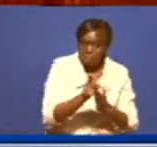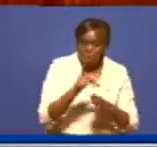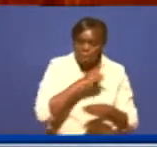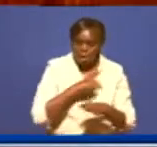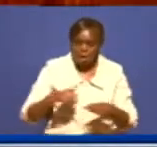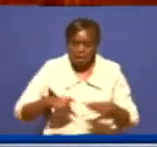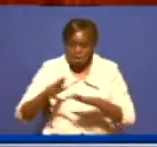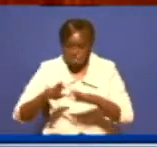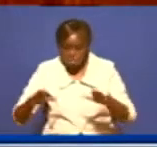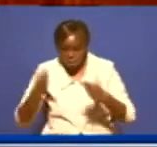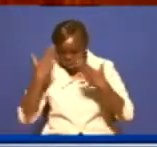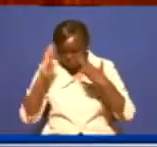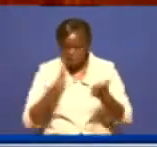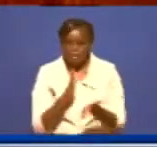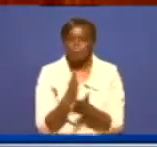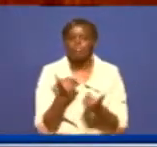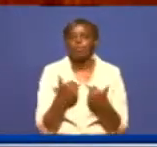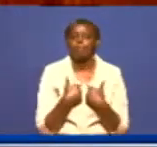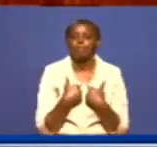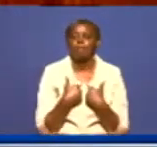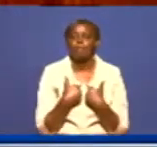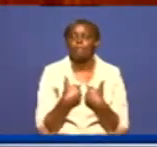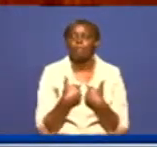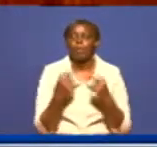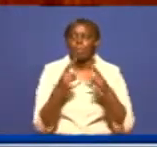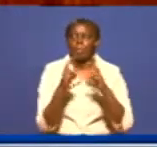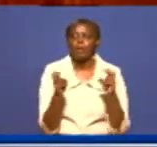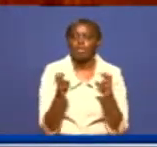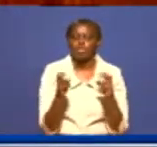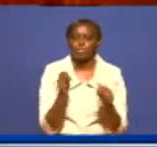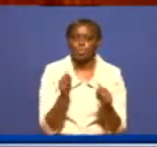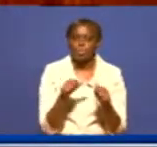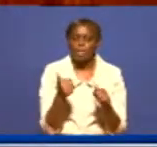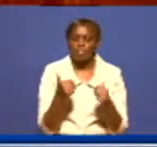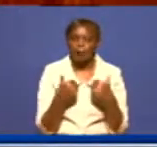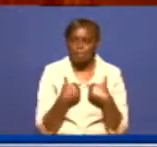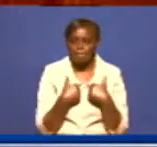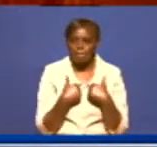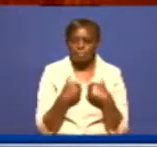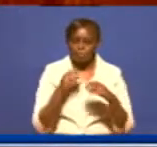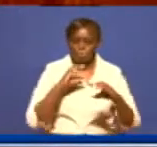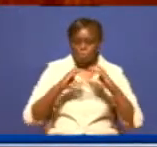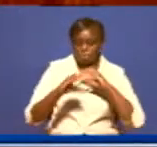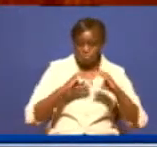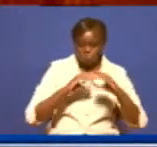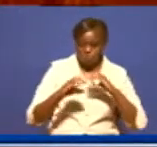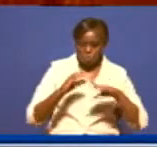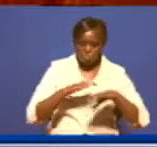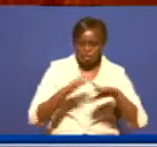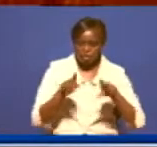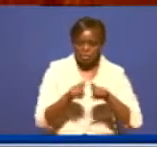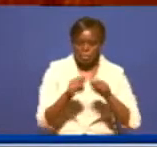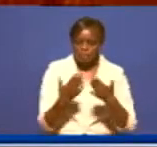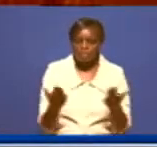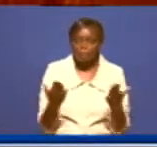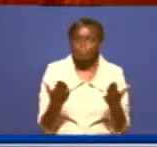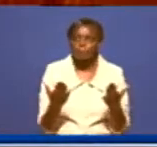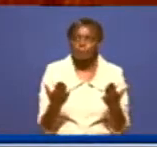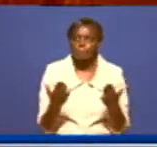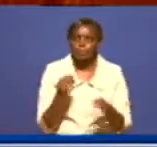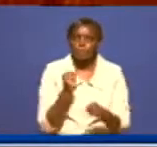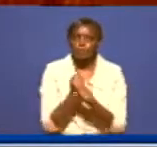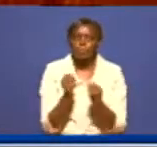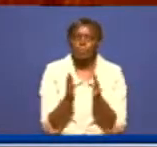rights. Madam Speaker, the other issue that I'd like to communicate on this matter has to do